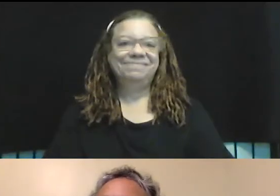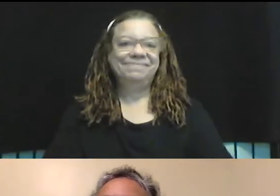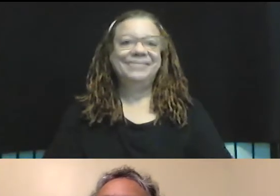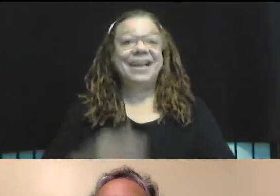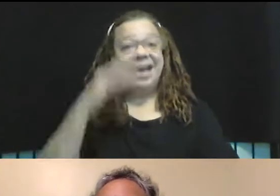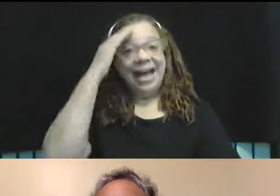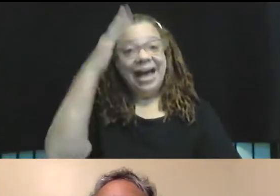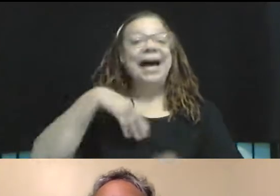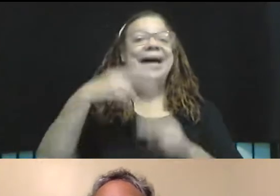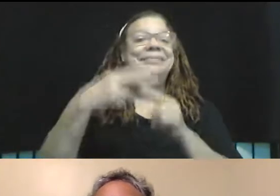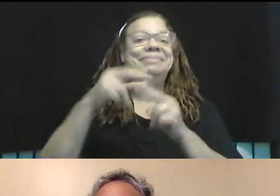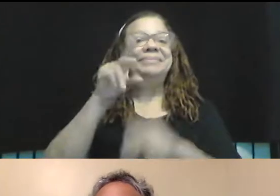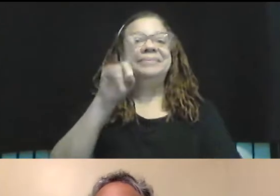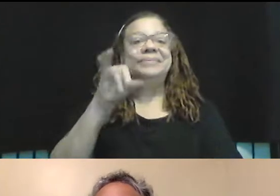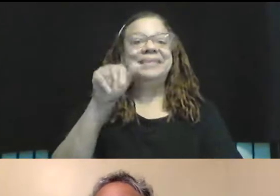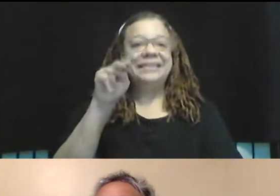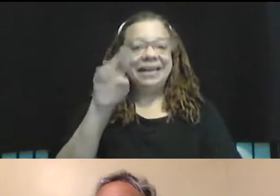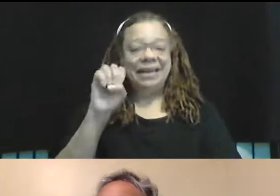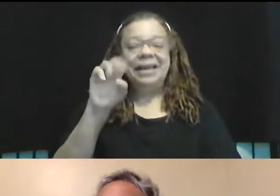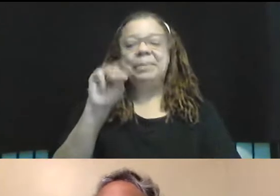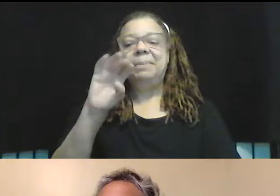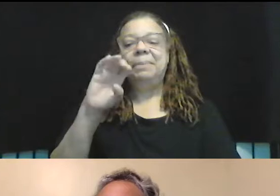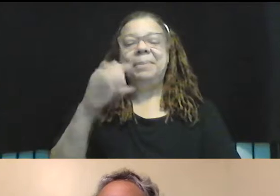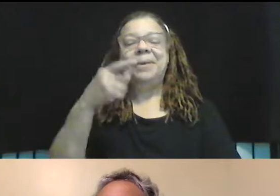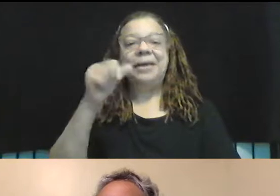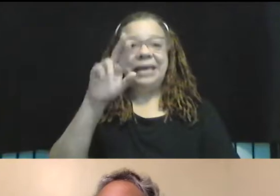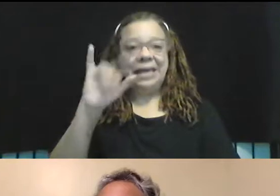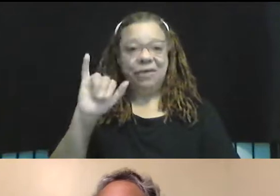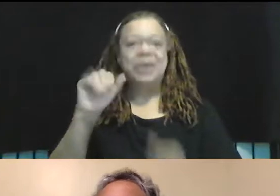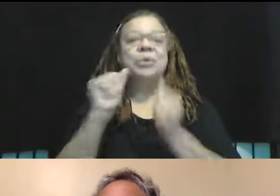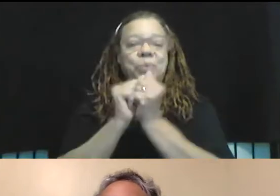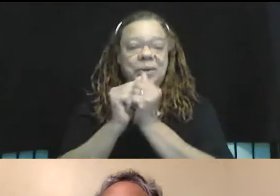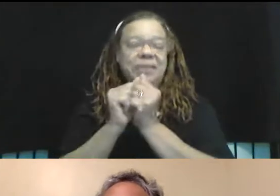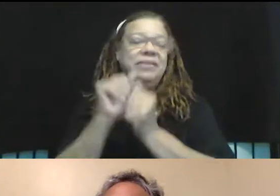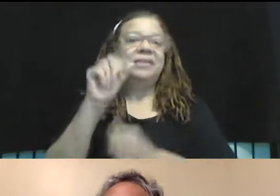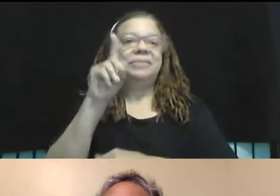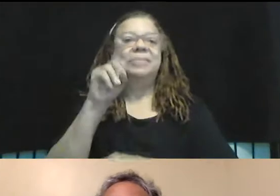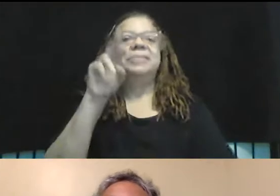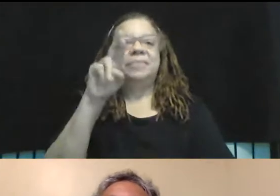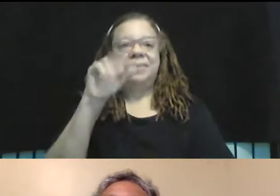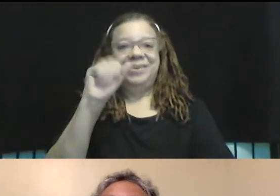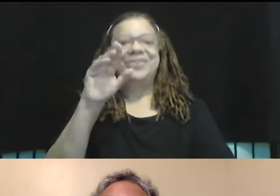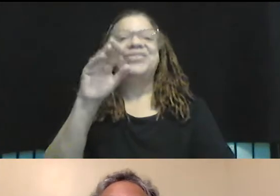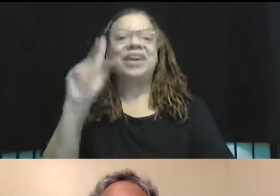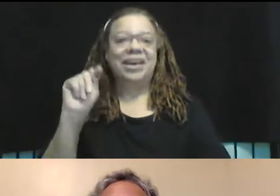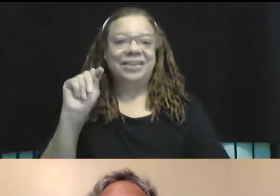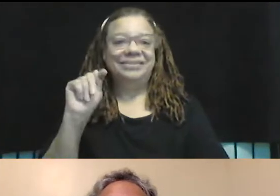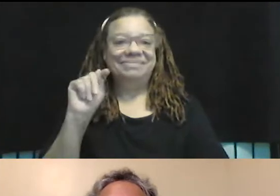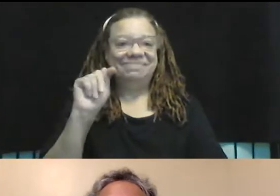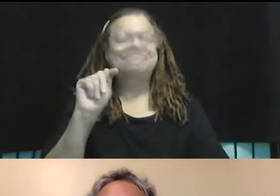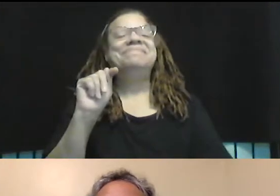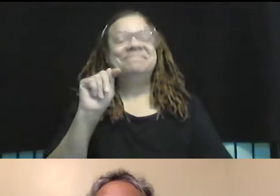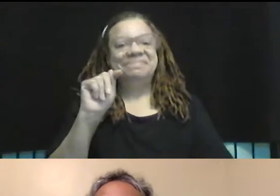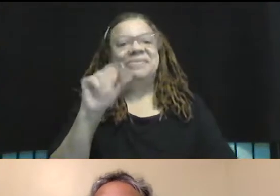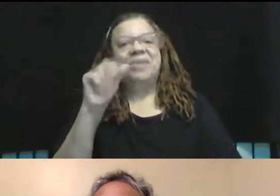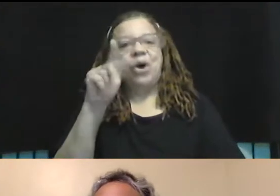Hi, I'm Diane McGarry with Dracut Arts. With me today, our co-host, Tom McGarry, January Arts Event